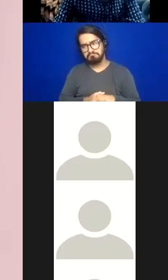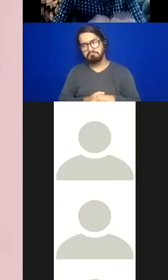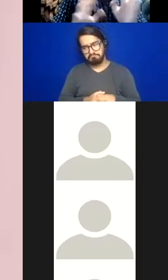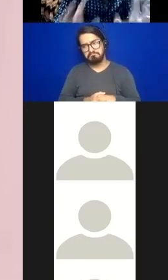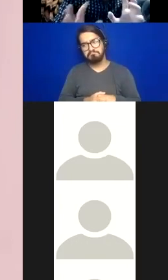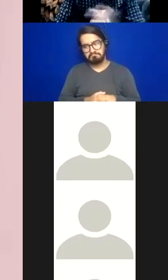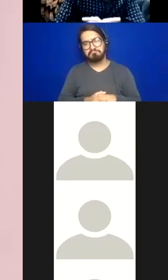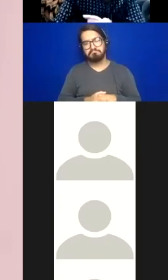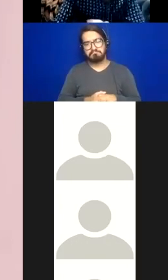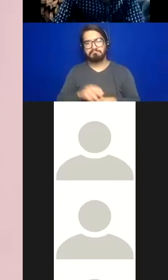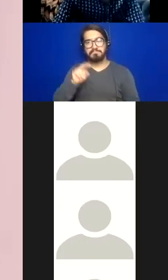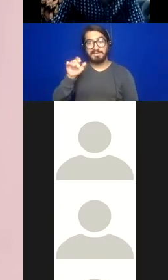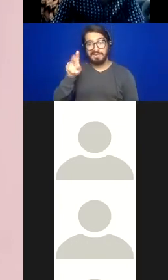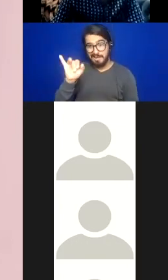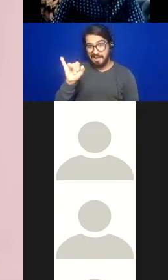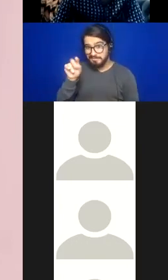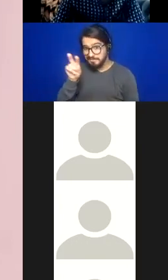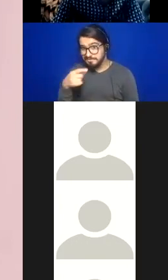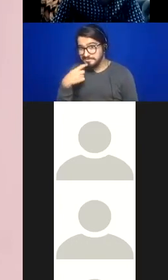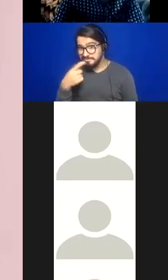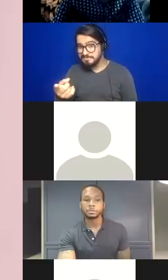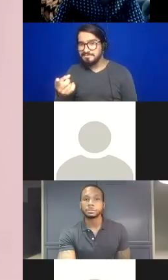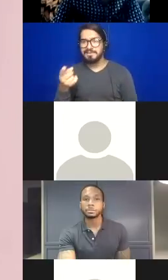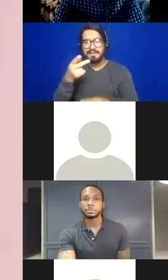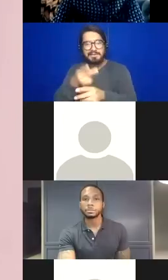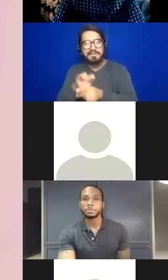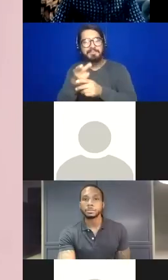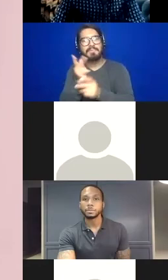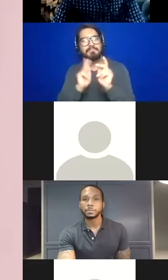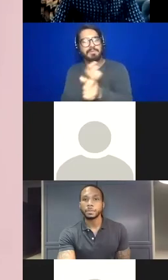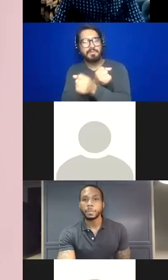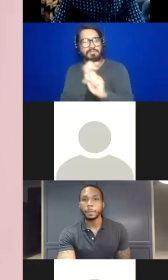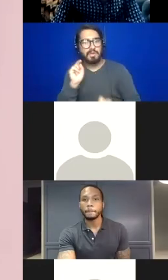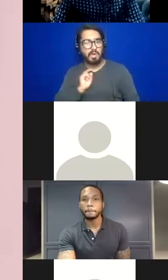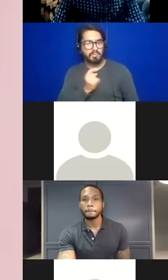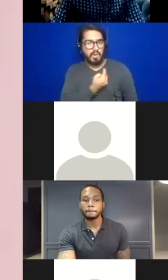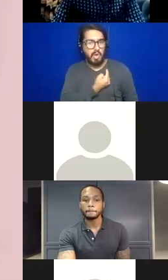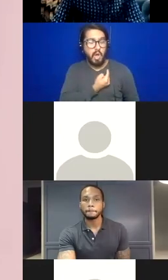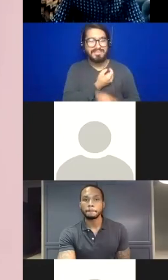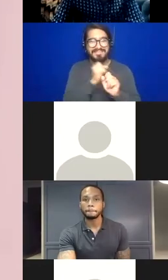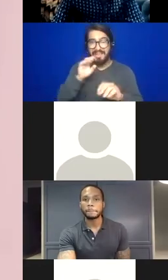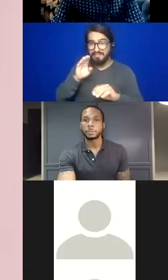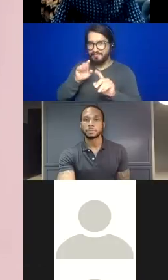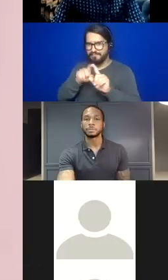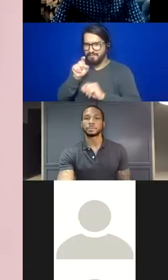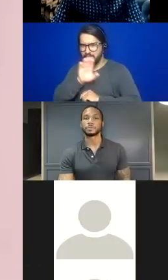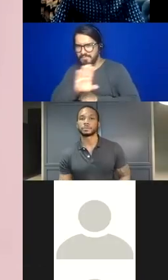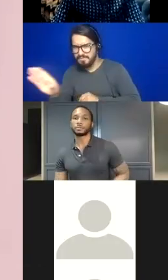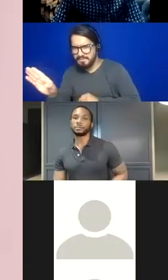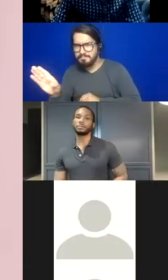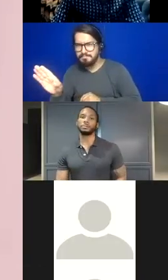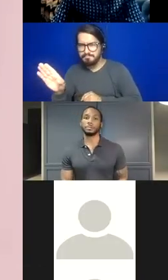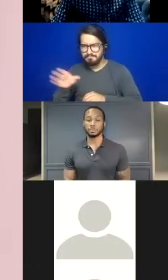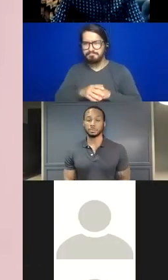Nina, I hope I got your name right, says, keeping people safe or keeping us safe from them. Hearing about all the forced restraint and abuse,